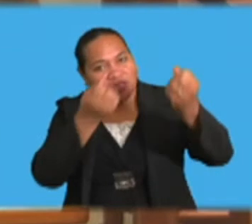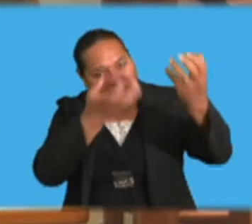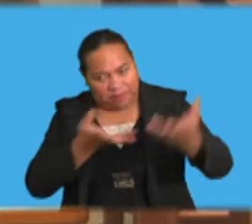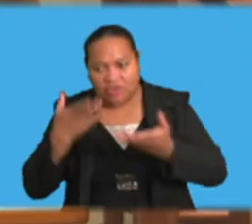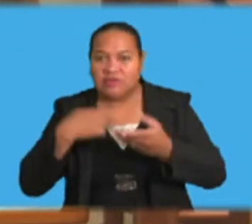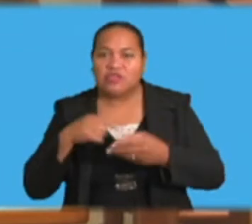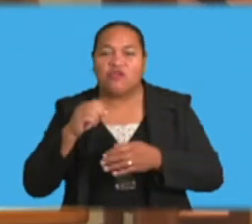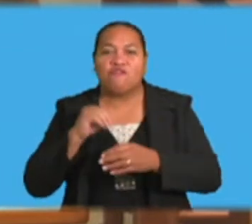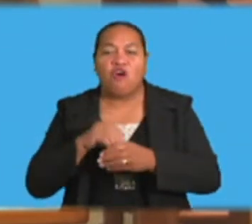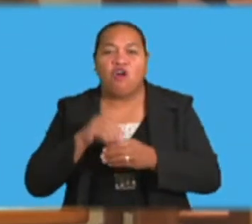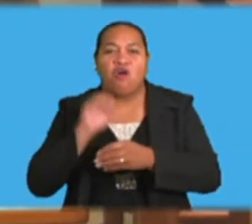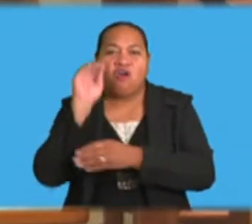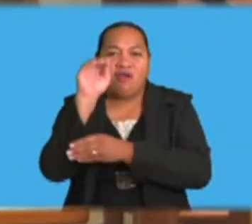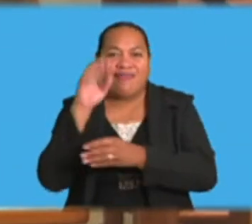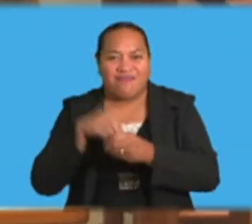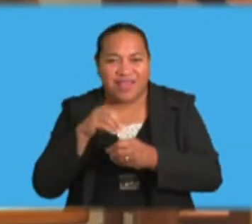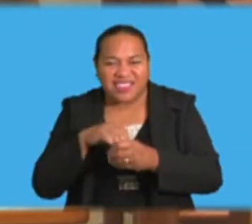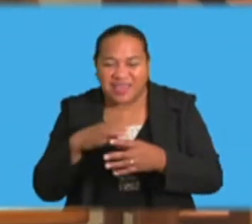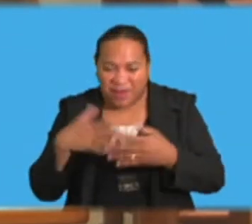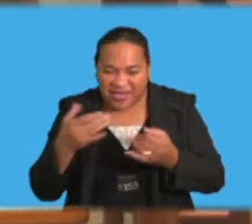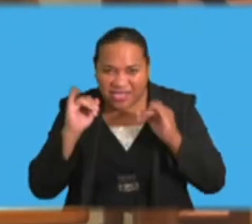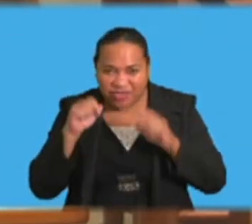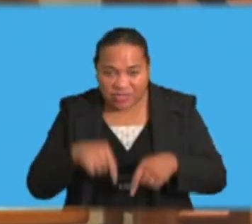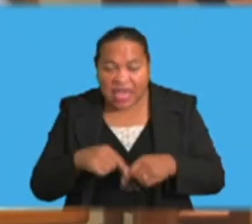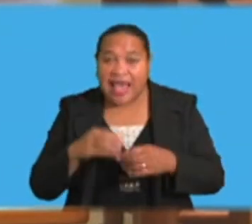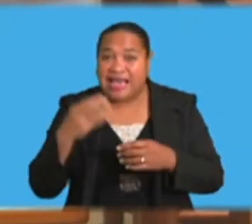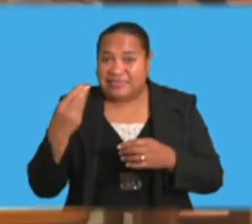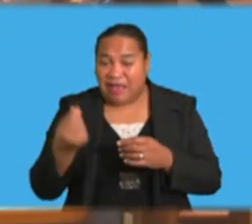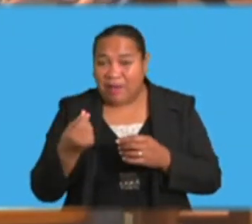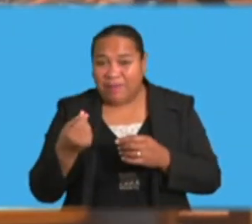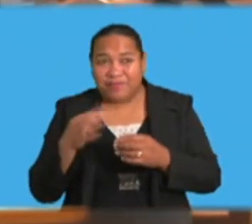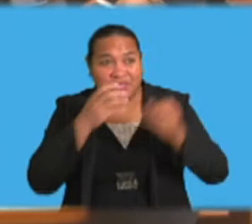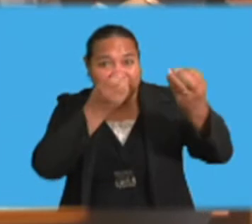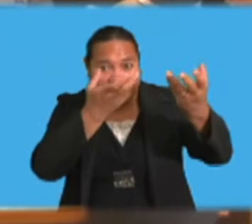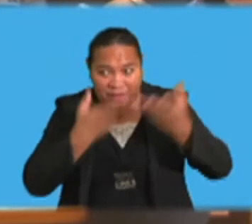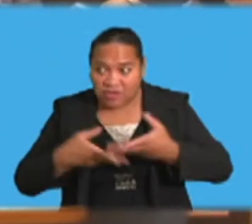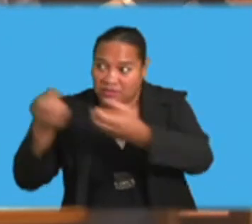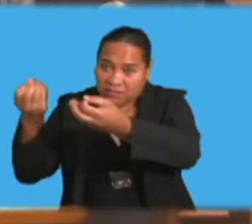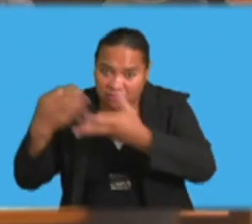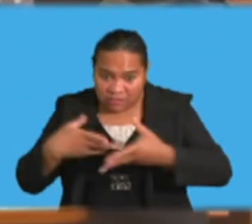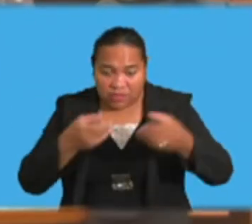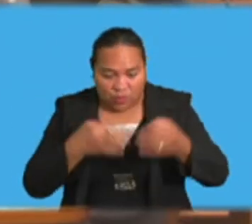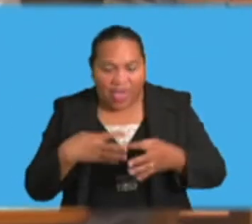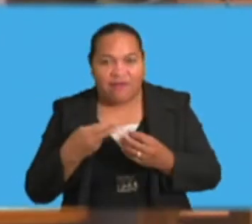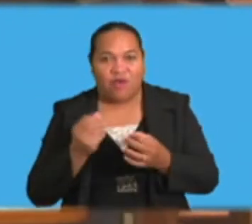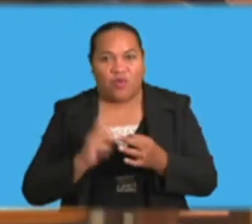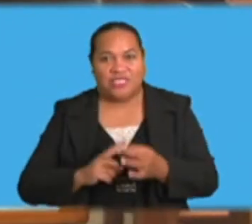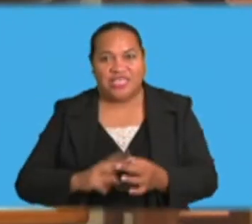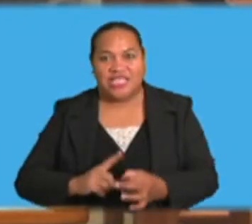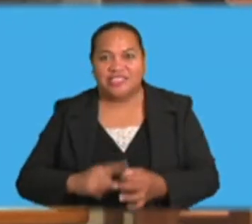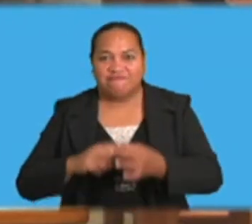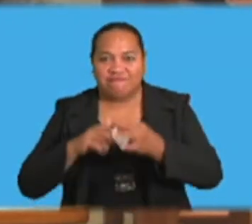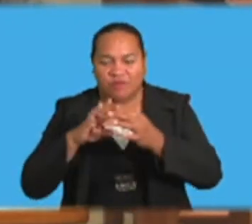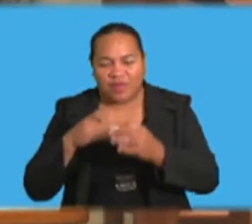Affairs covering issues on the covenant, and in a number of instances, these submission requests were made with a set of questions that the